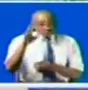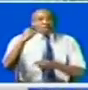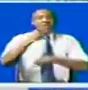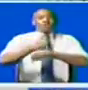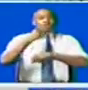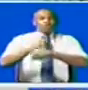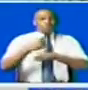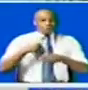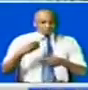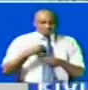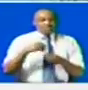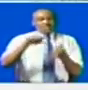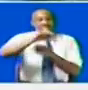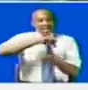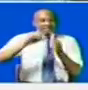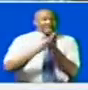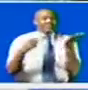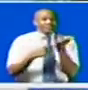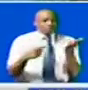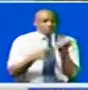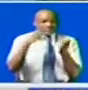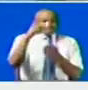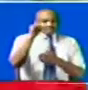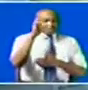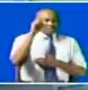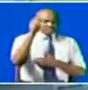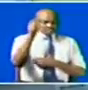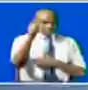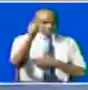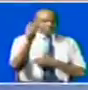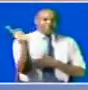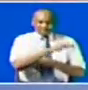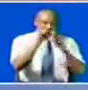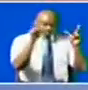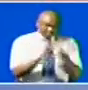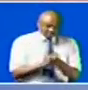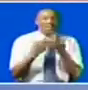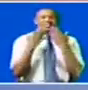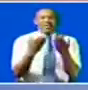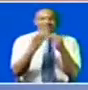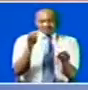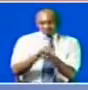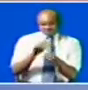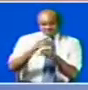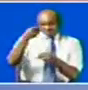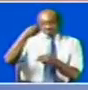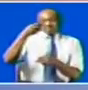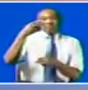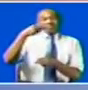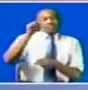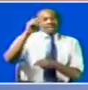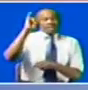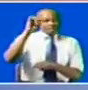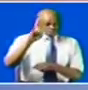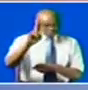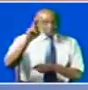of Science and Technology, that is KIST. Linda. All right, Thairu, thank you so much for speaking to us. We'll cross over to you